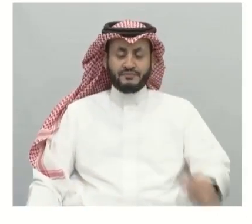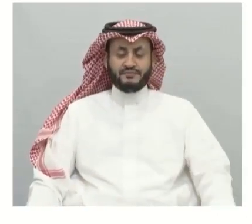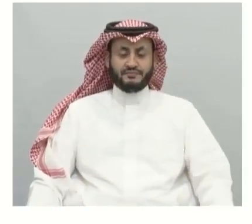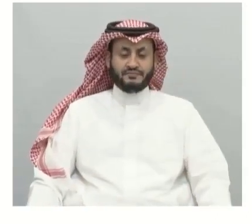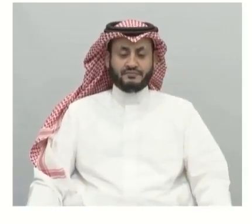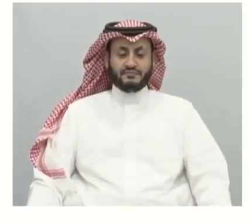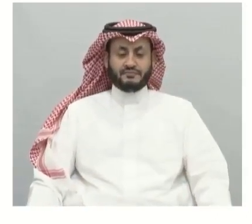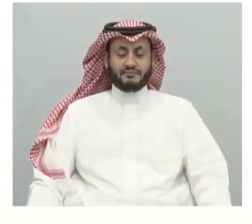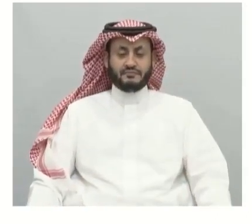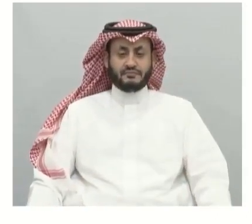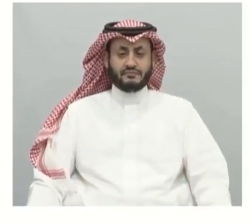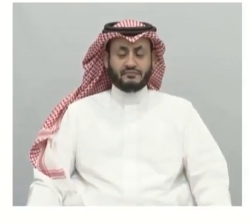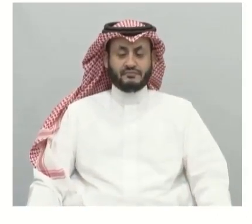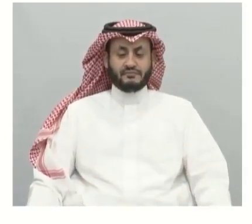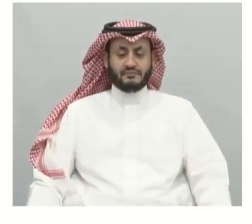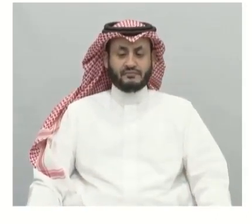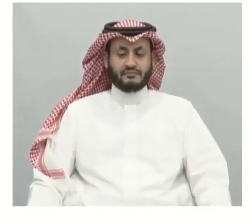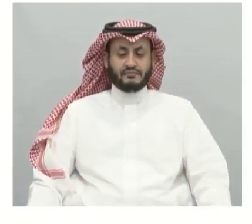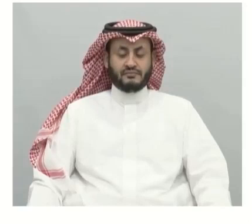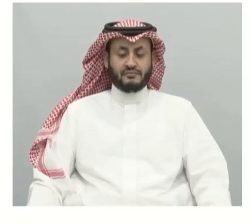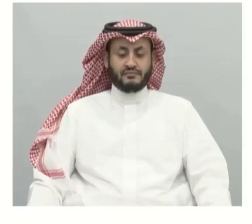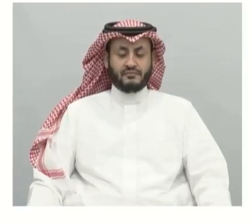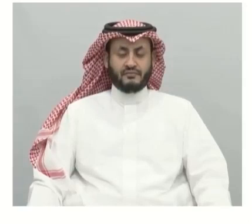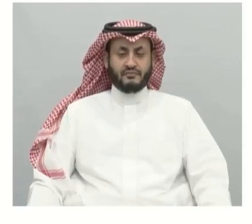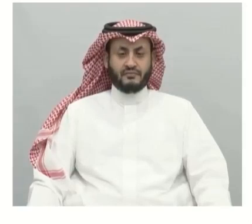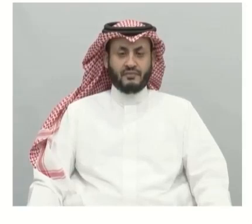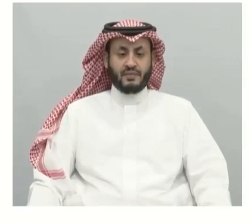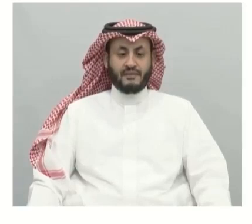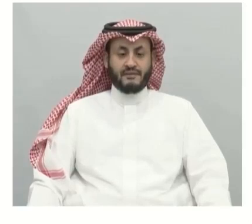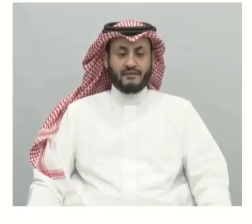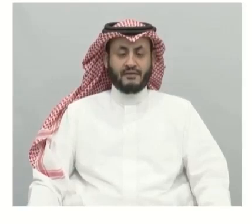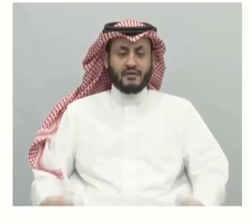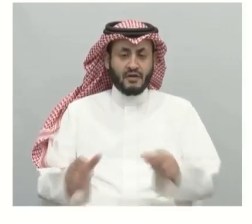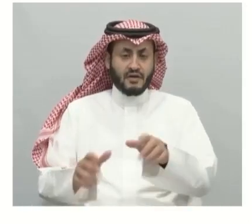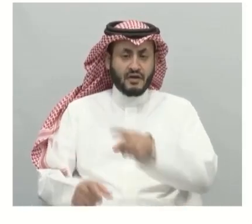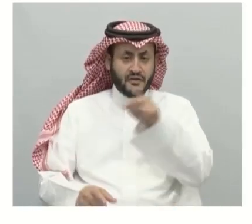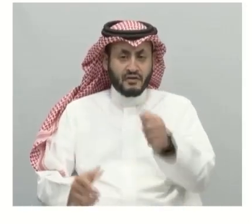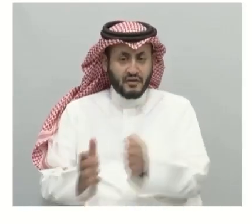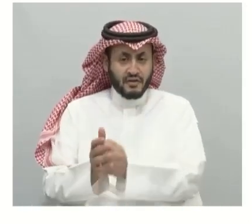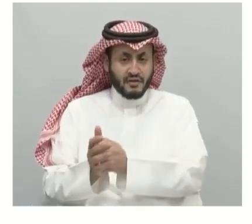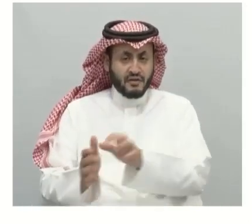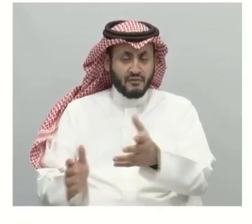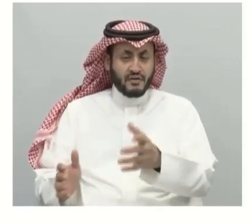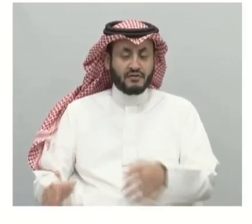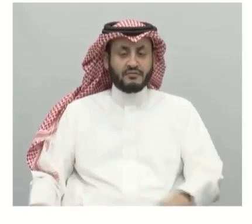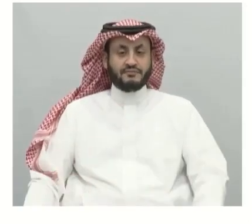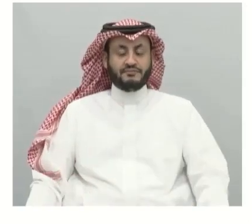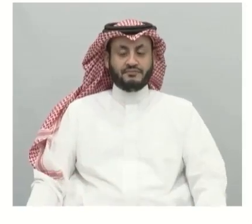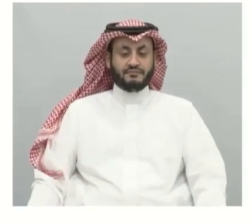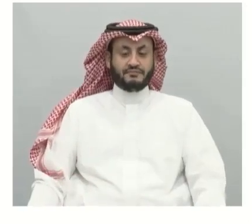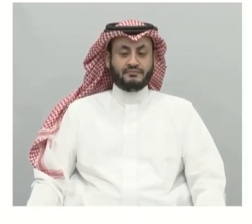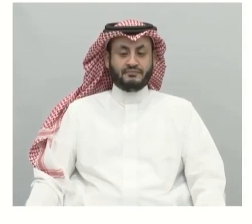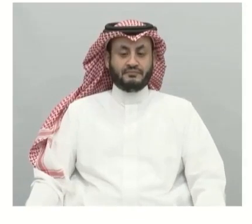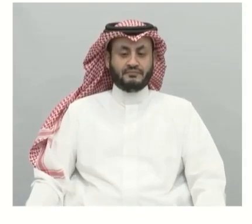not. Actually, we are from Liverpool. Did you ever hear of that place or the country or a